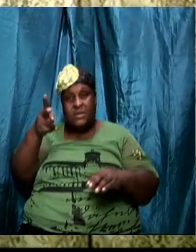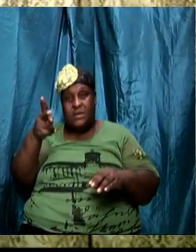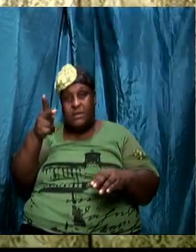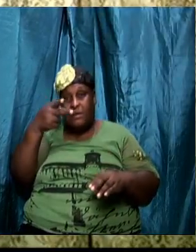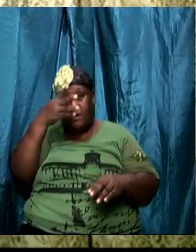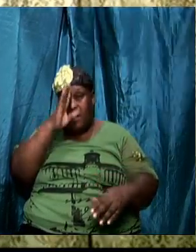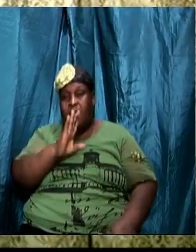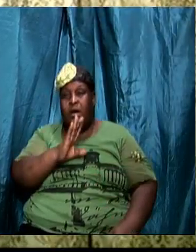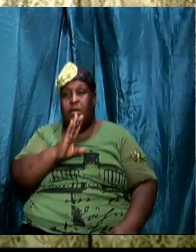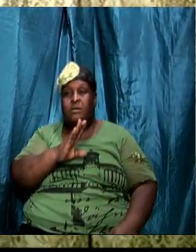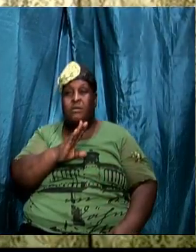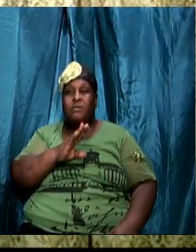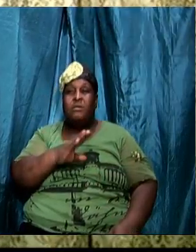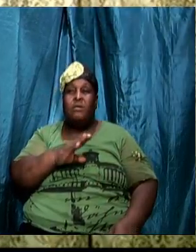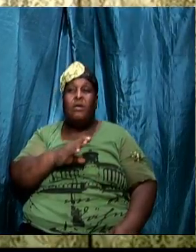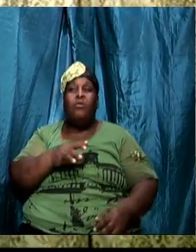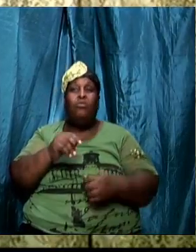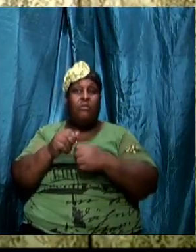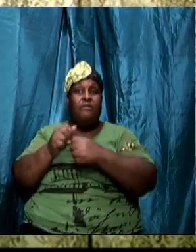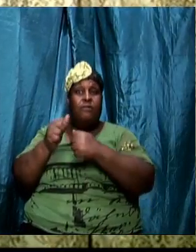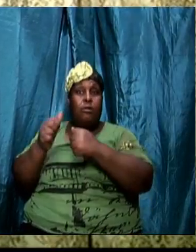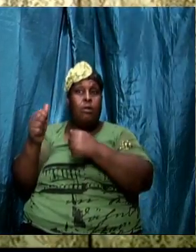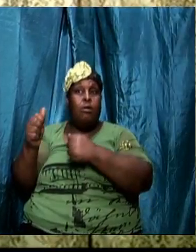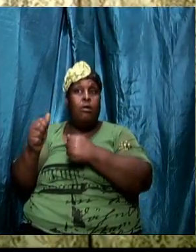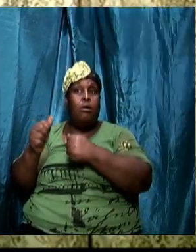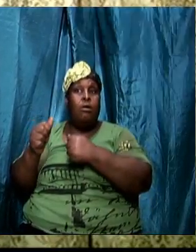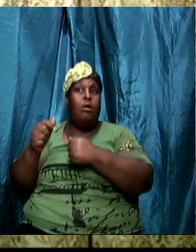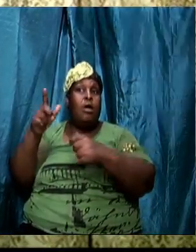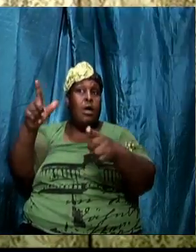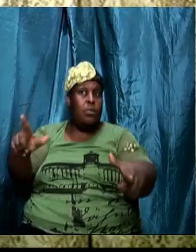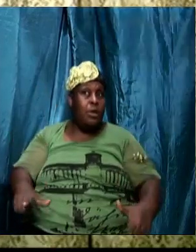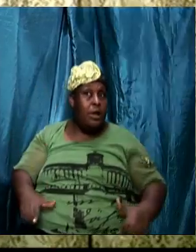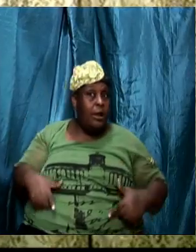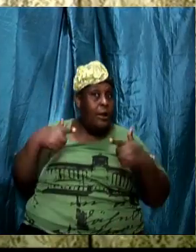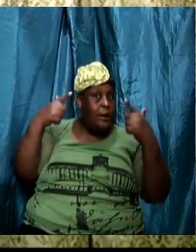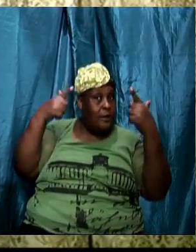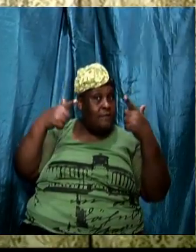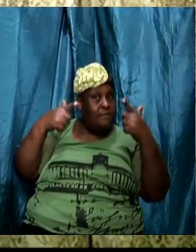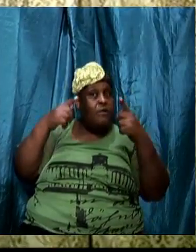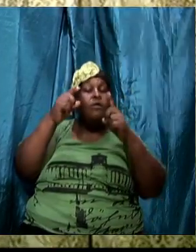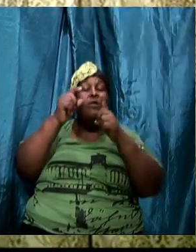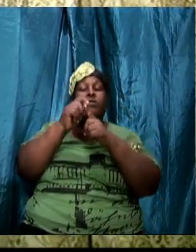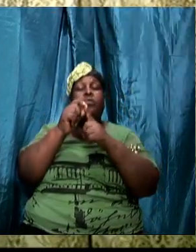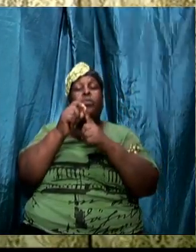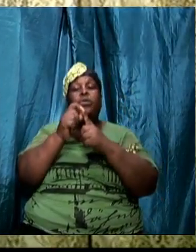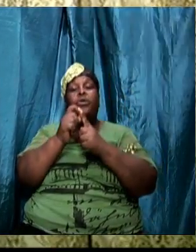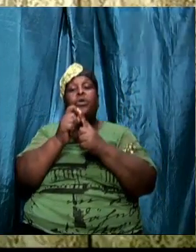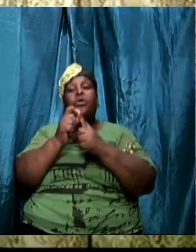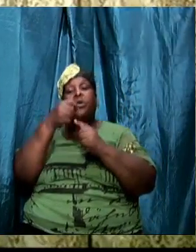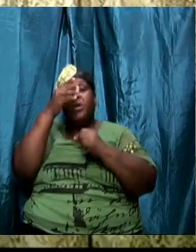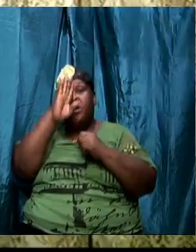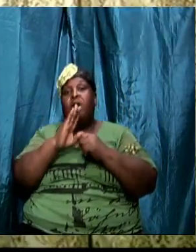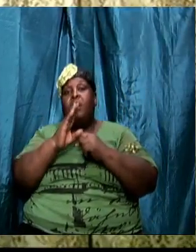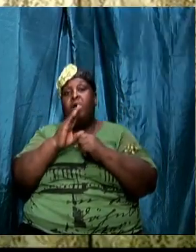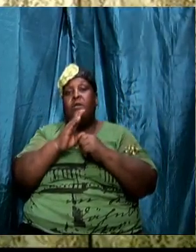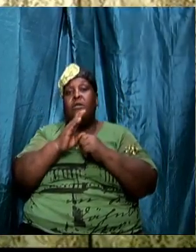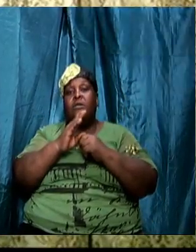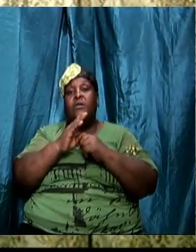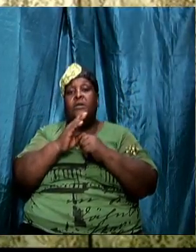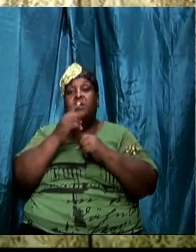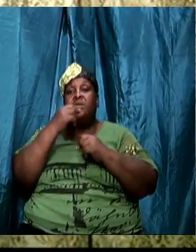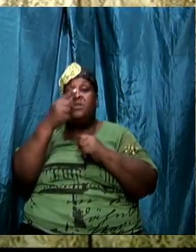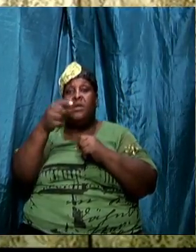embrace, that we follow, that we live the word. God requires it.